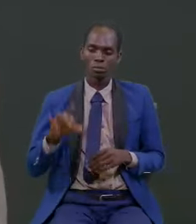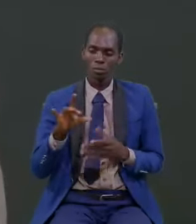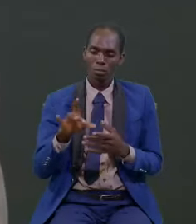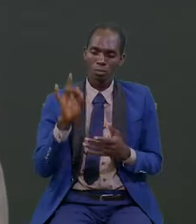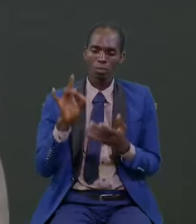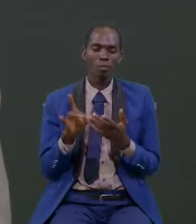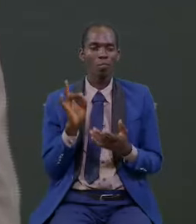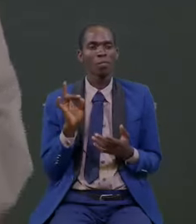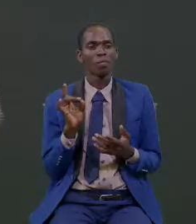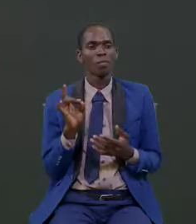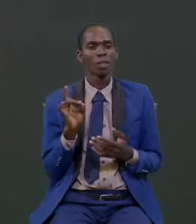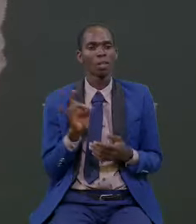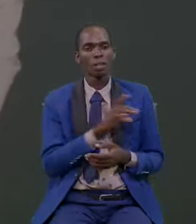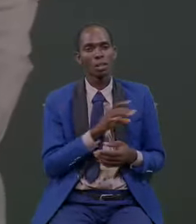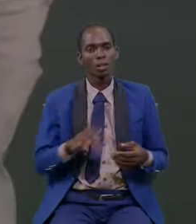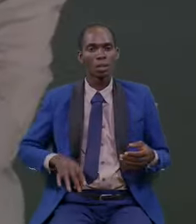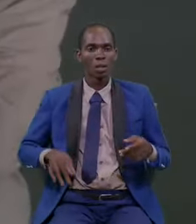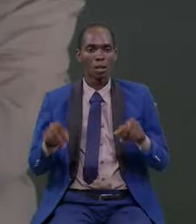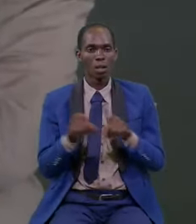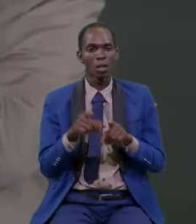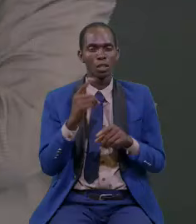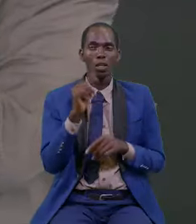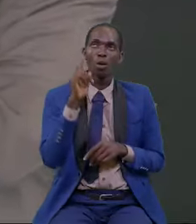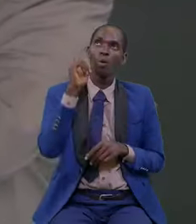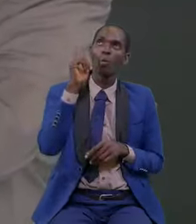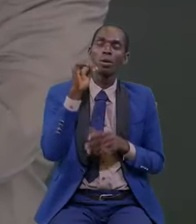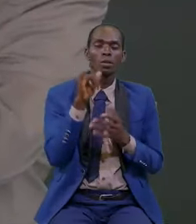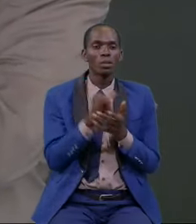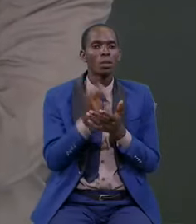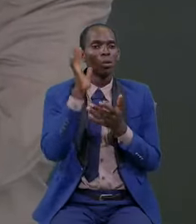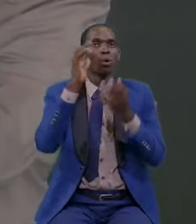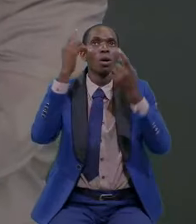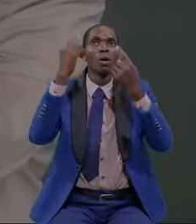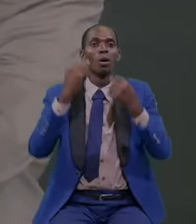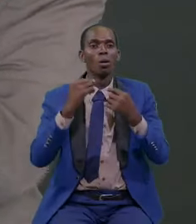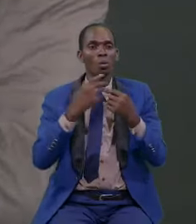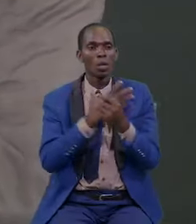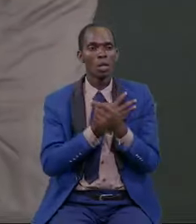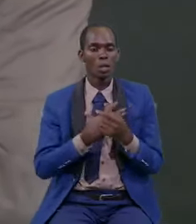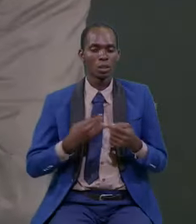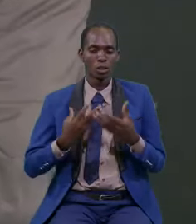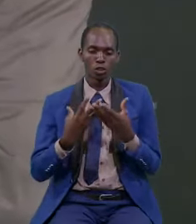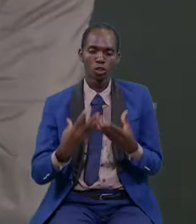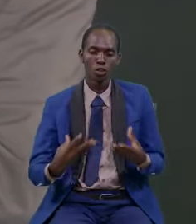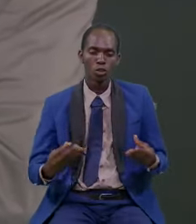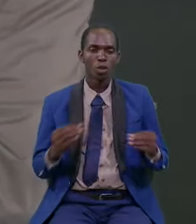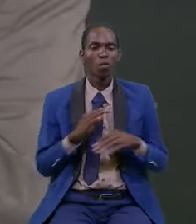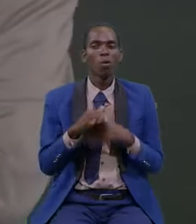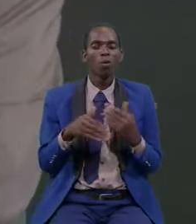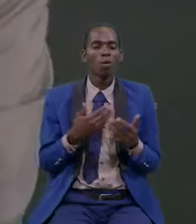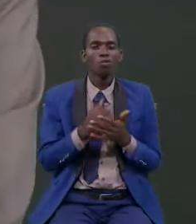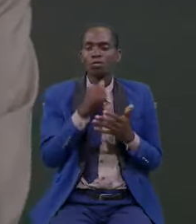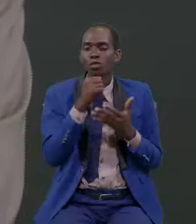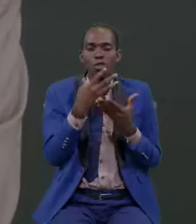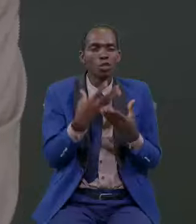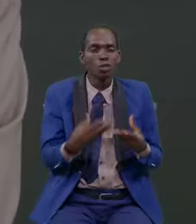as the one that will come and solve all the unsolvable